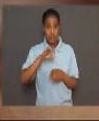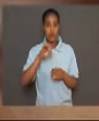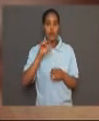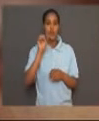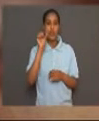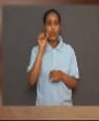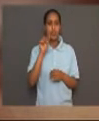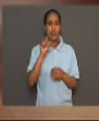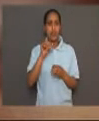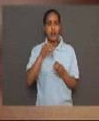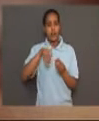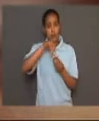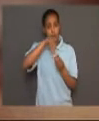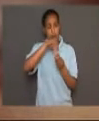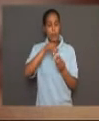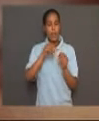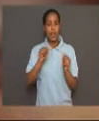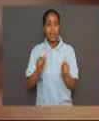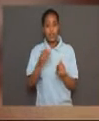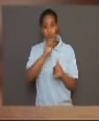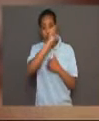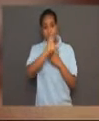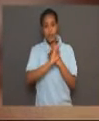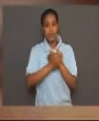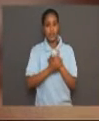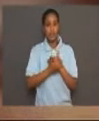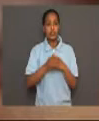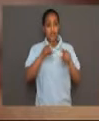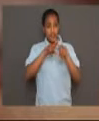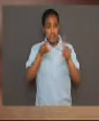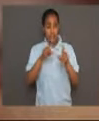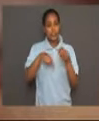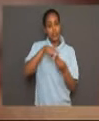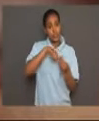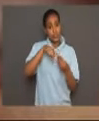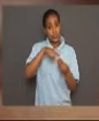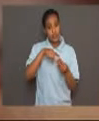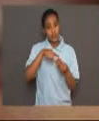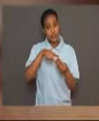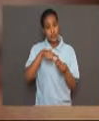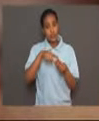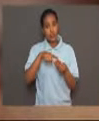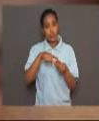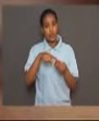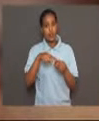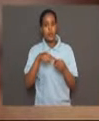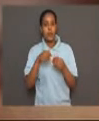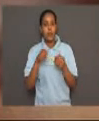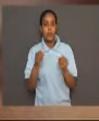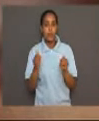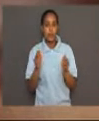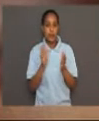point above its melting temperature, the different regions begin to blend